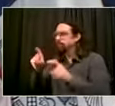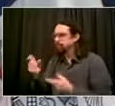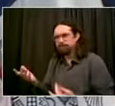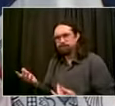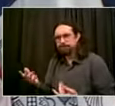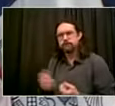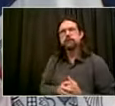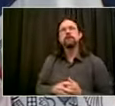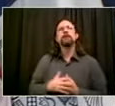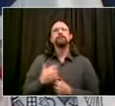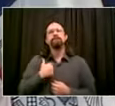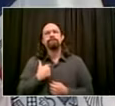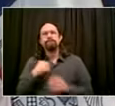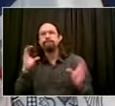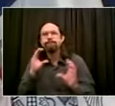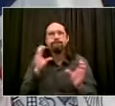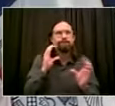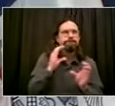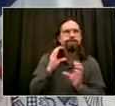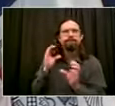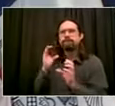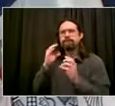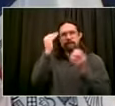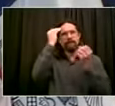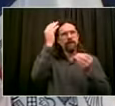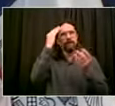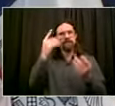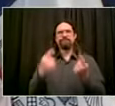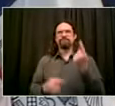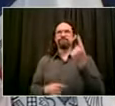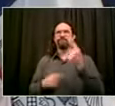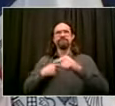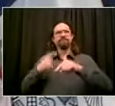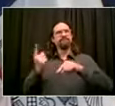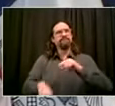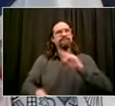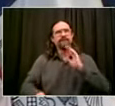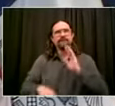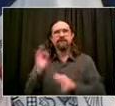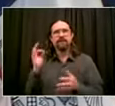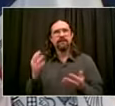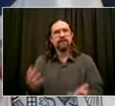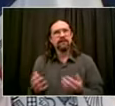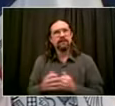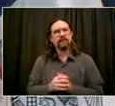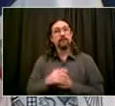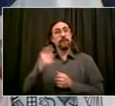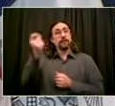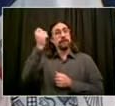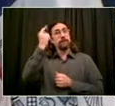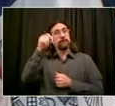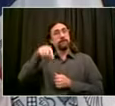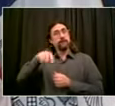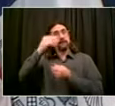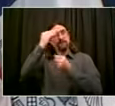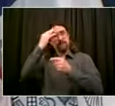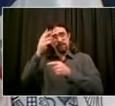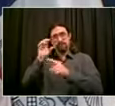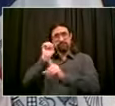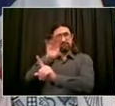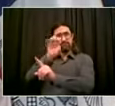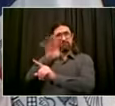perhaps provide more specifics on what's happening there, and if you have any more recent data or your team, would you guys be able to provide